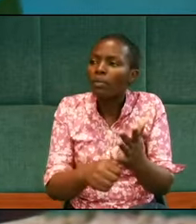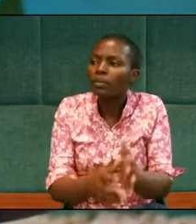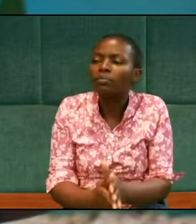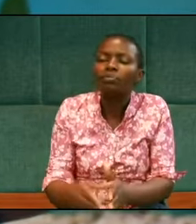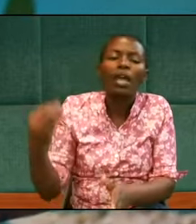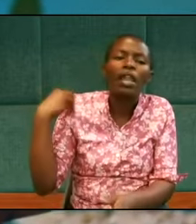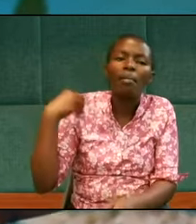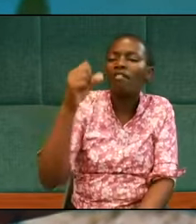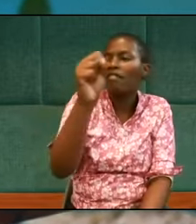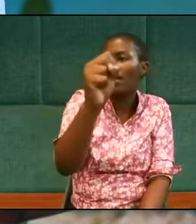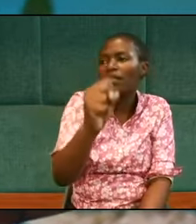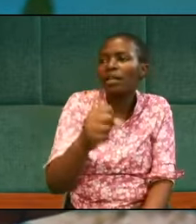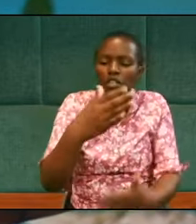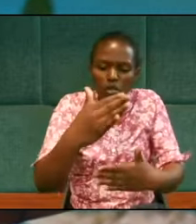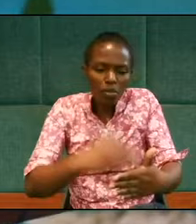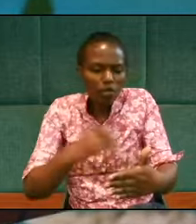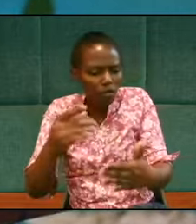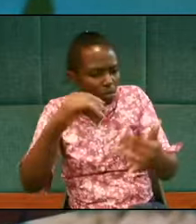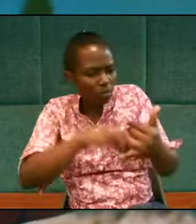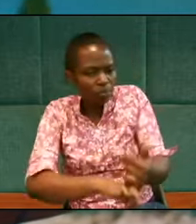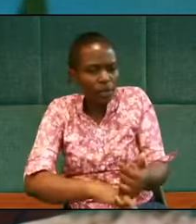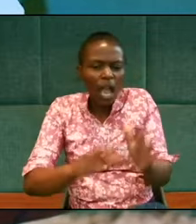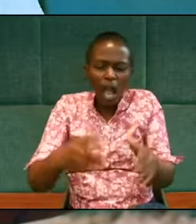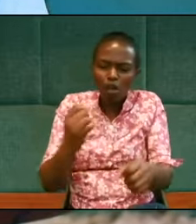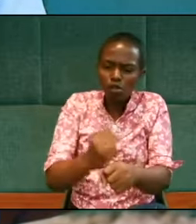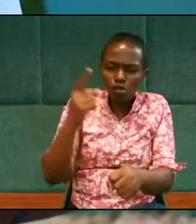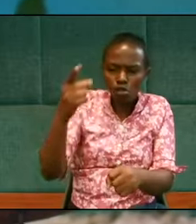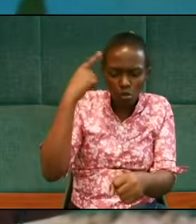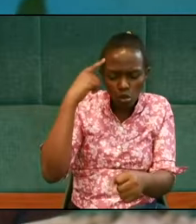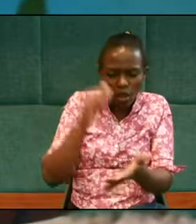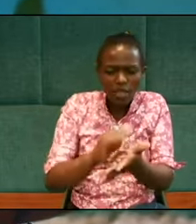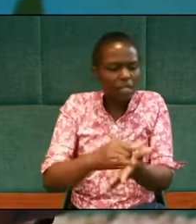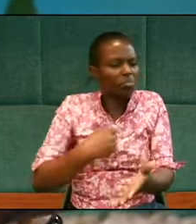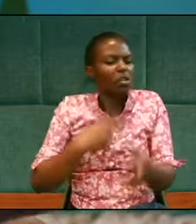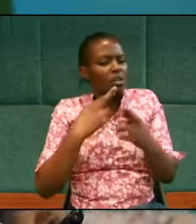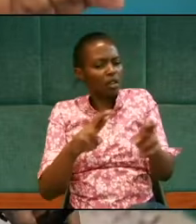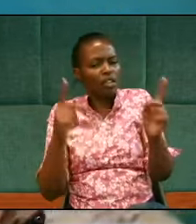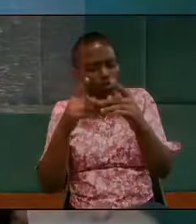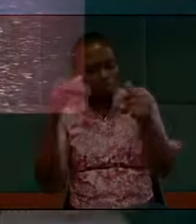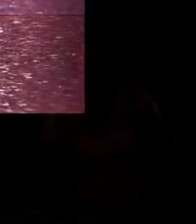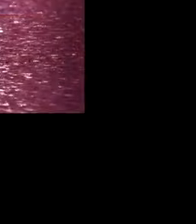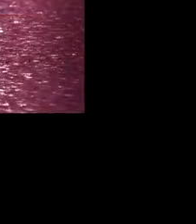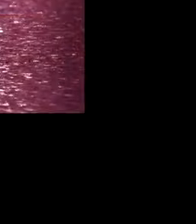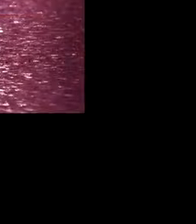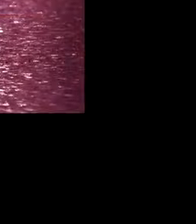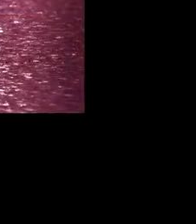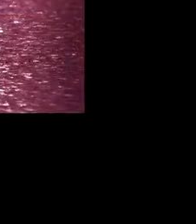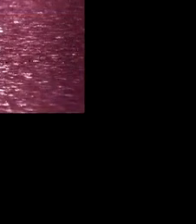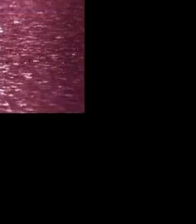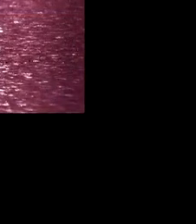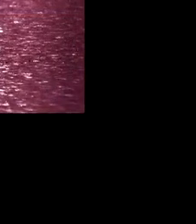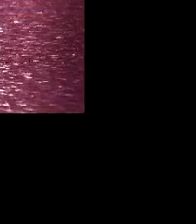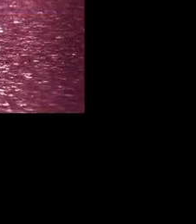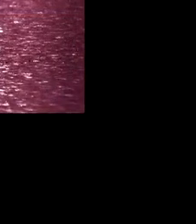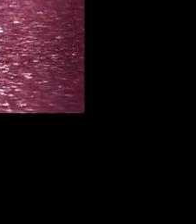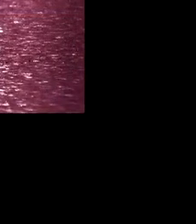Point number five, before you were married, how do you know I'm ready to be married? You must be content with your singlehood state.